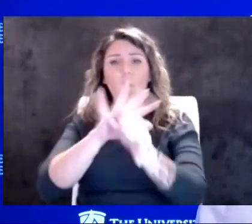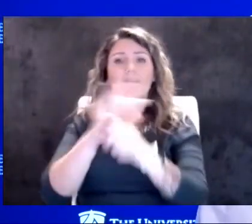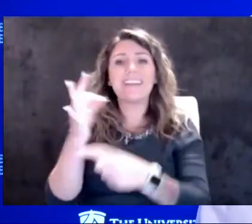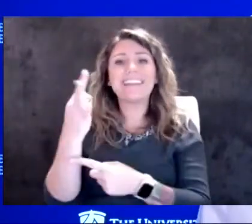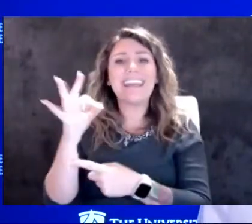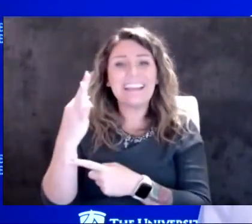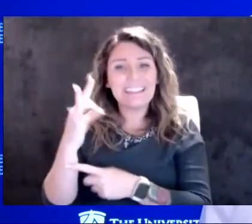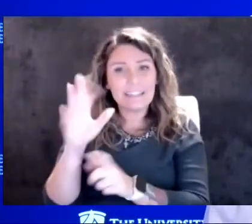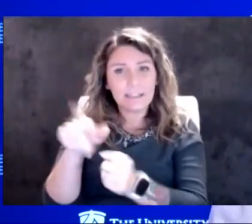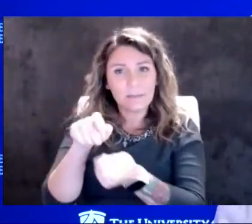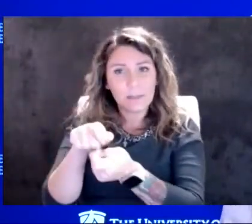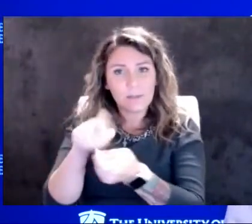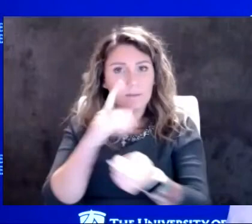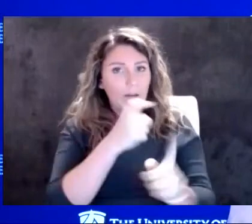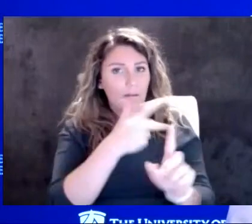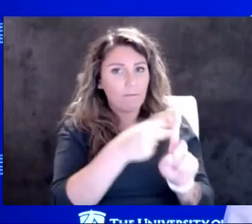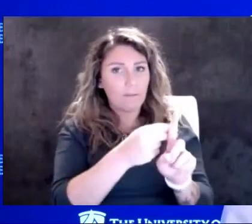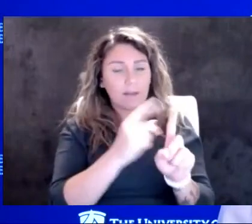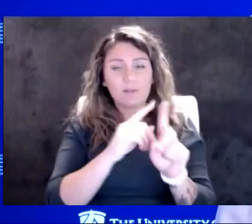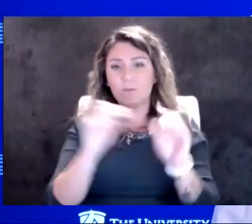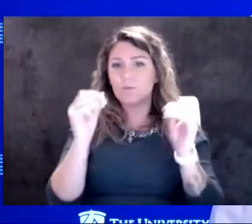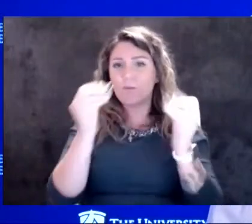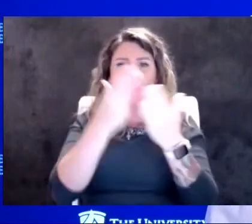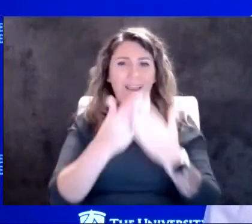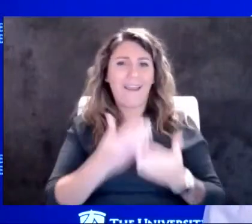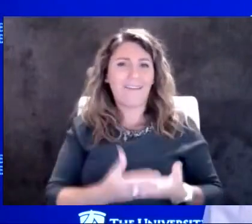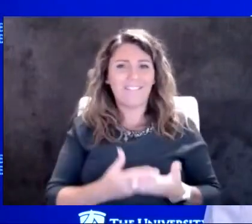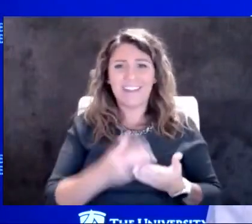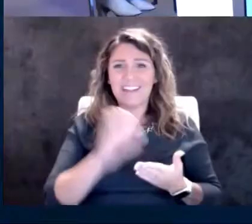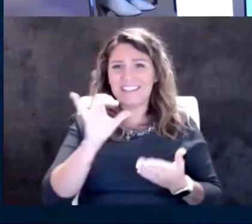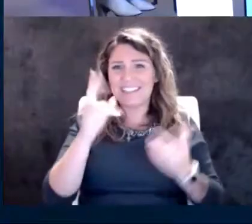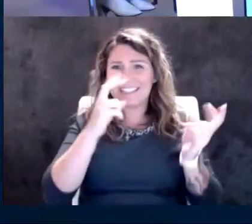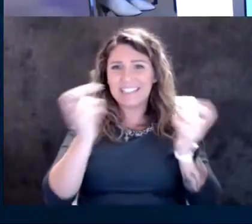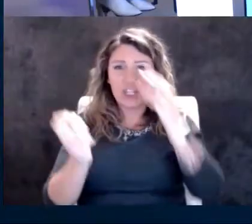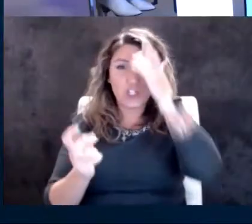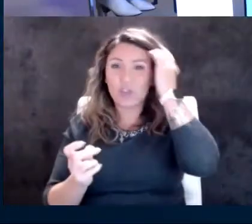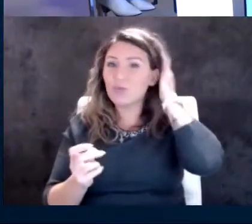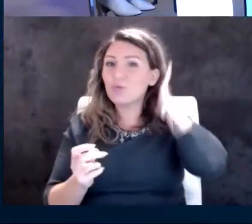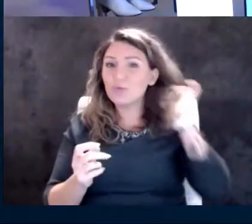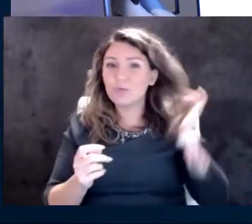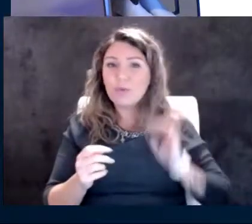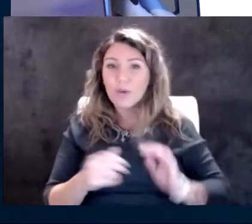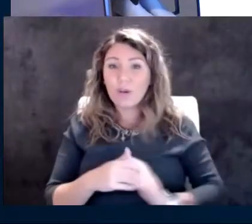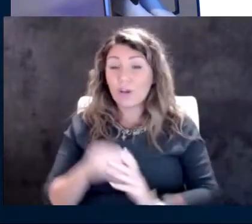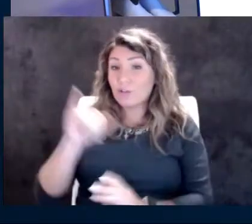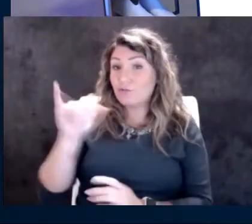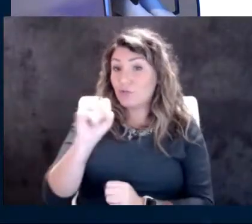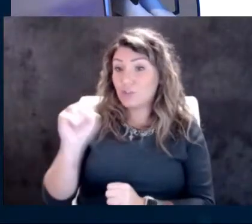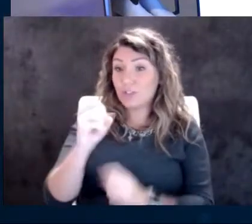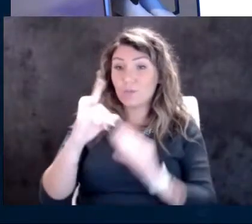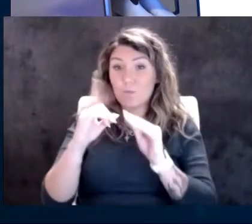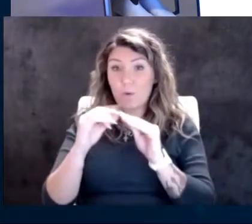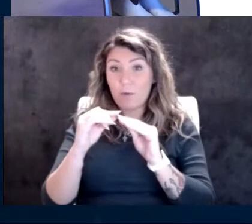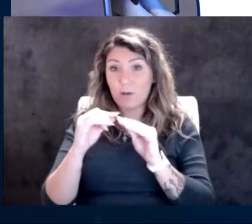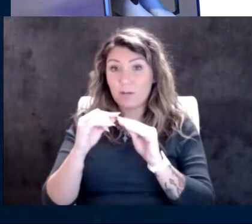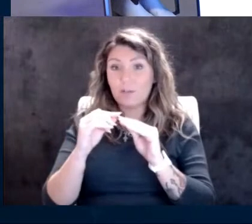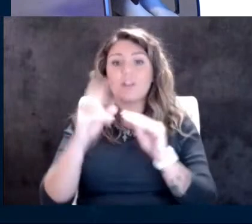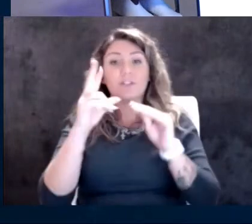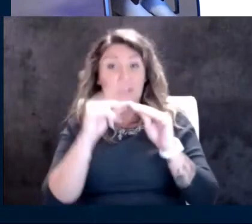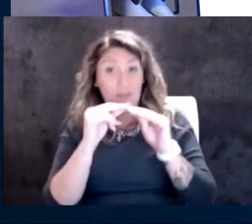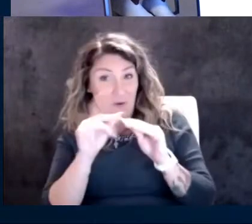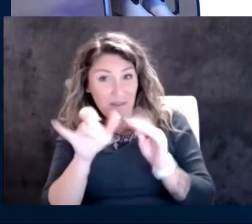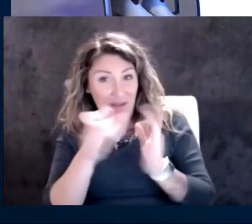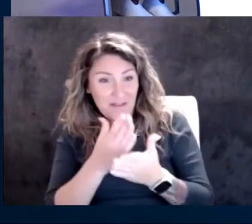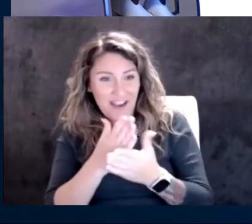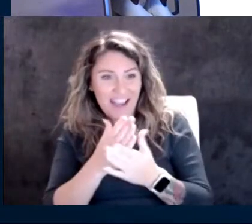So there's really no evidence that would be an issue. Yeah. Okay, Jess, one more question? Okay, 2 more questions. Is that okay? Okay. Just